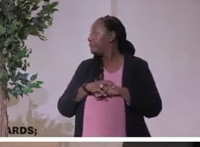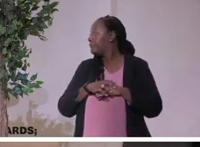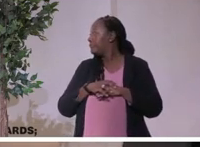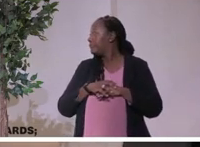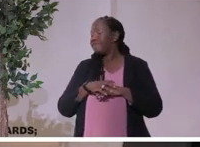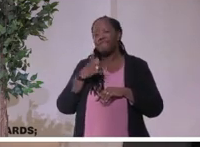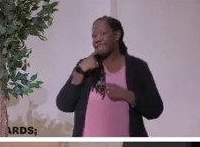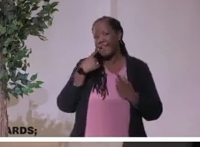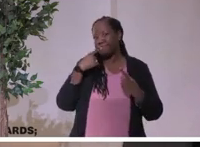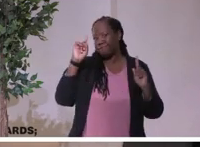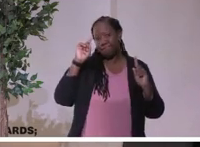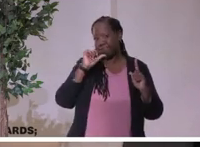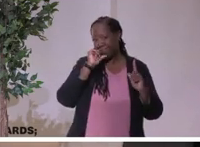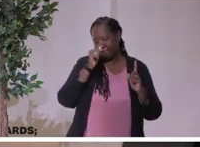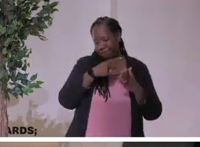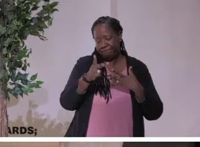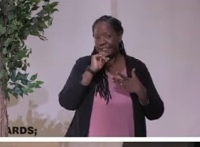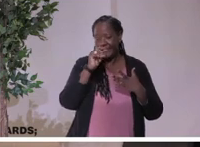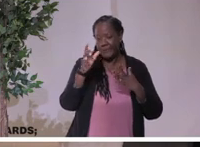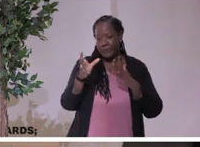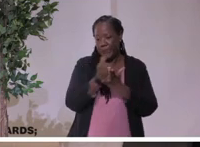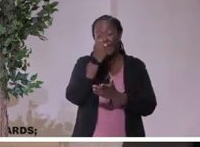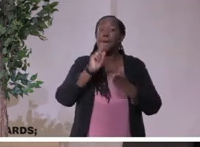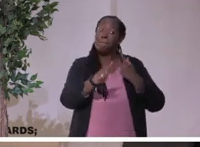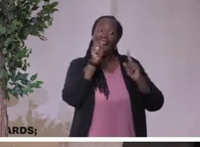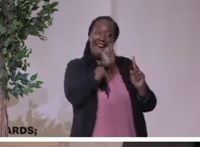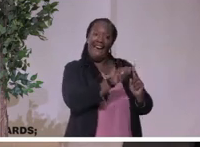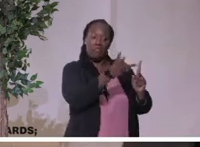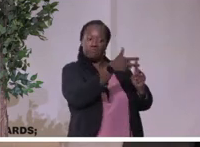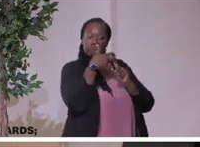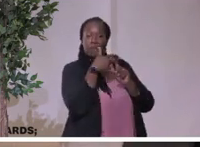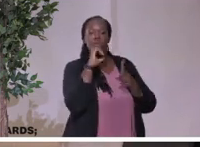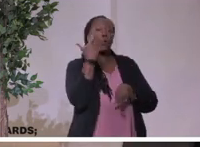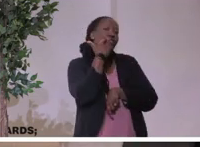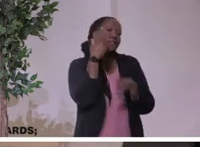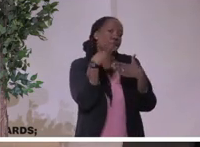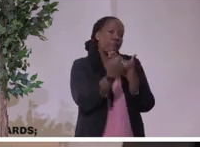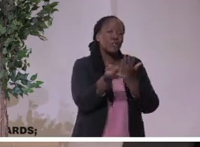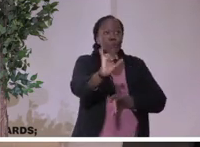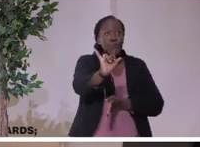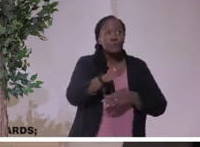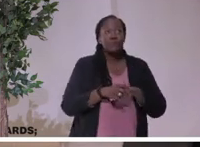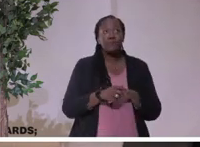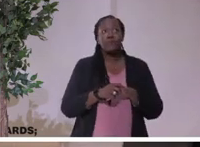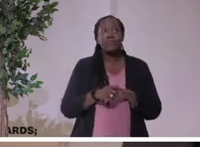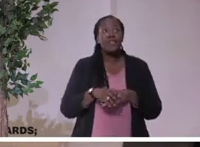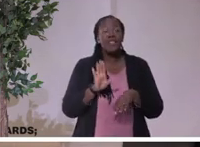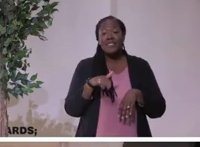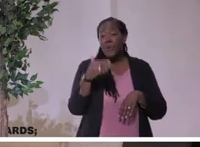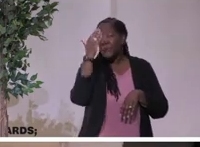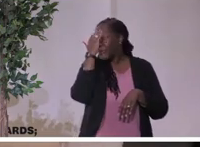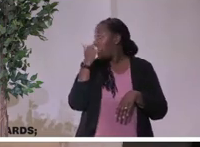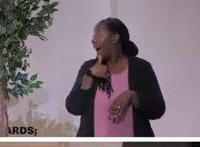didn't make it to the end, I ended up using him for something recently too, on a project too. So I love, like, you know, seeing